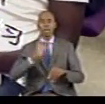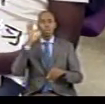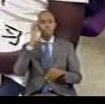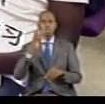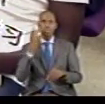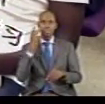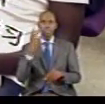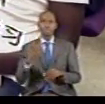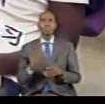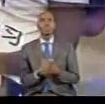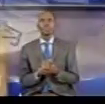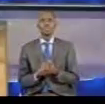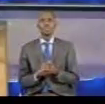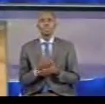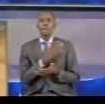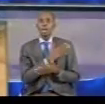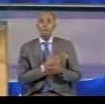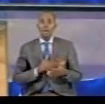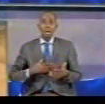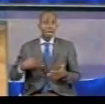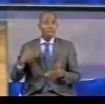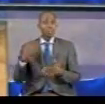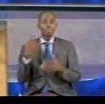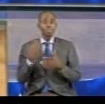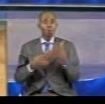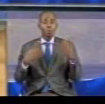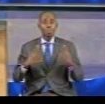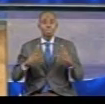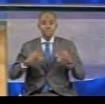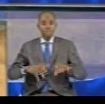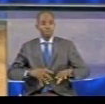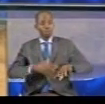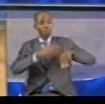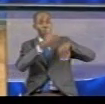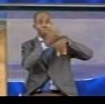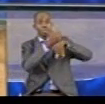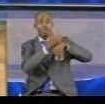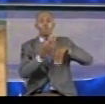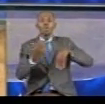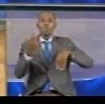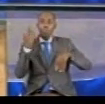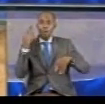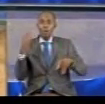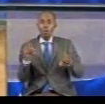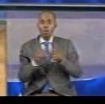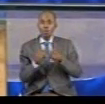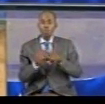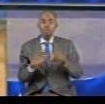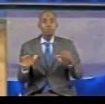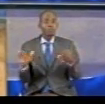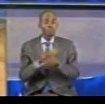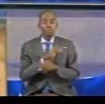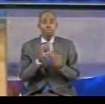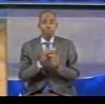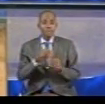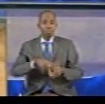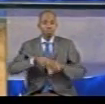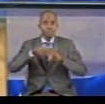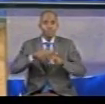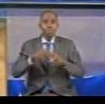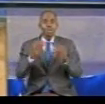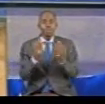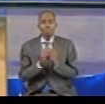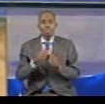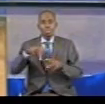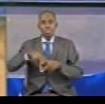And behold, the mountain was full of horses and chariots of fire round